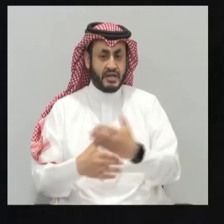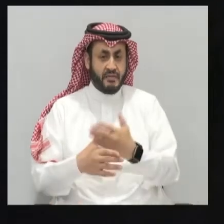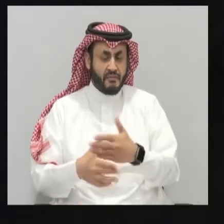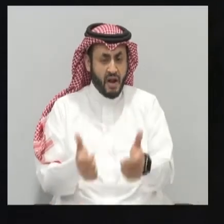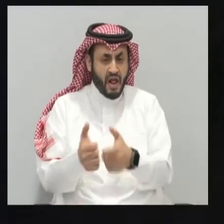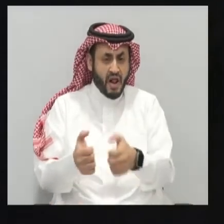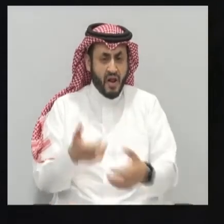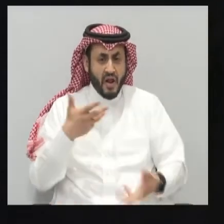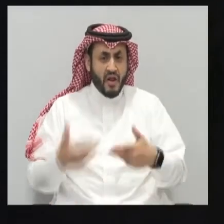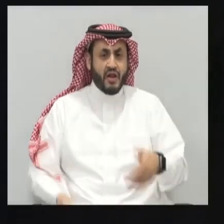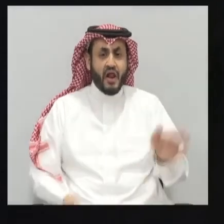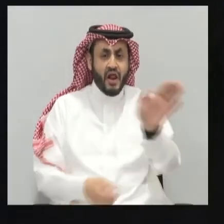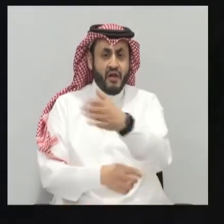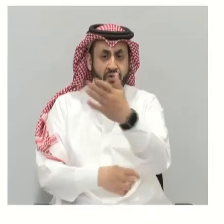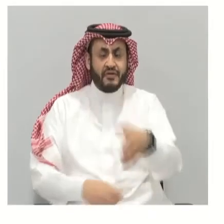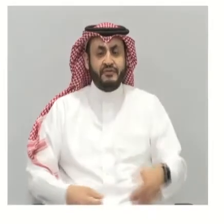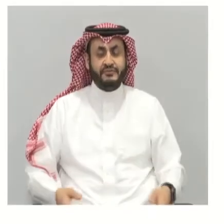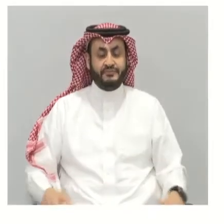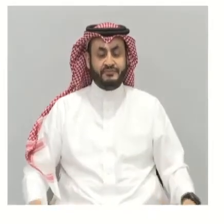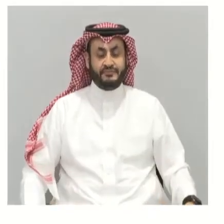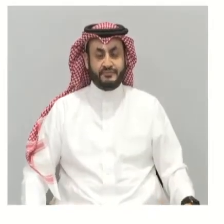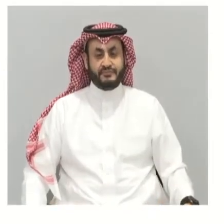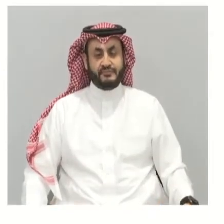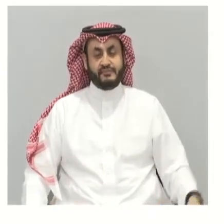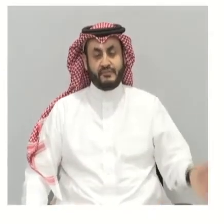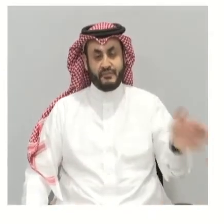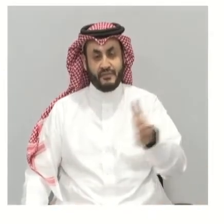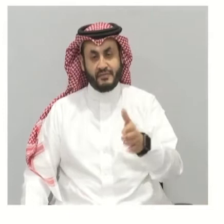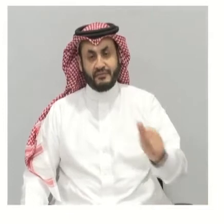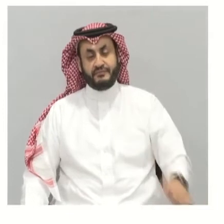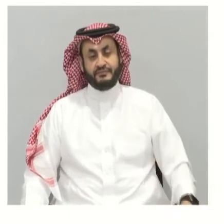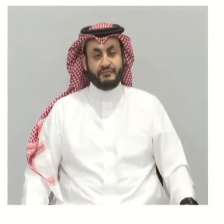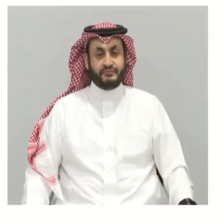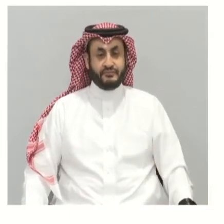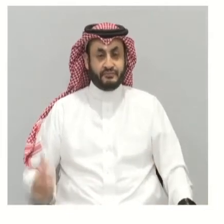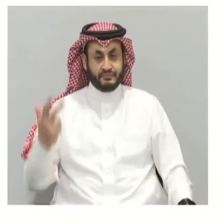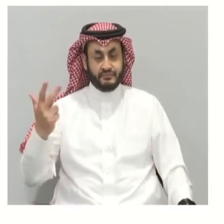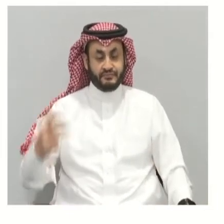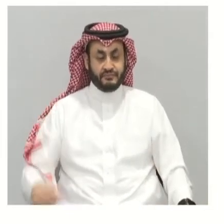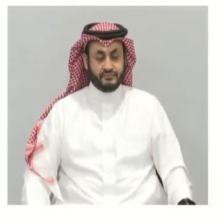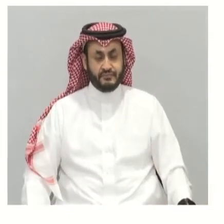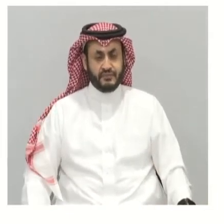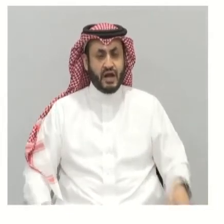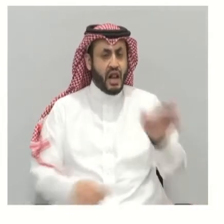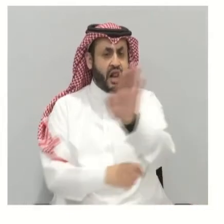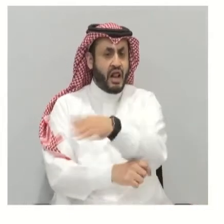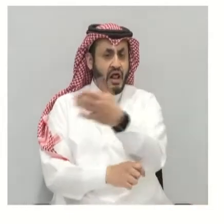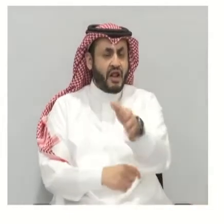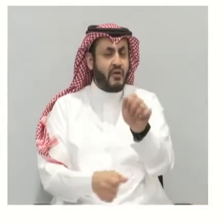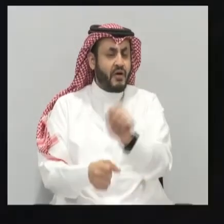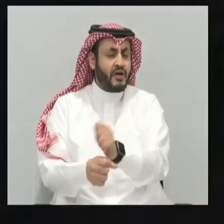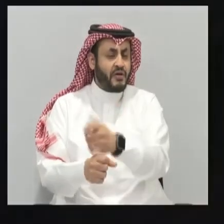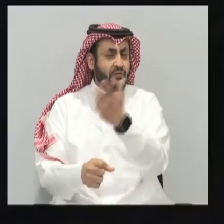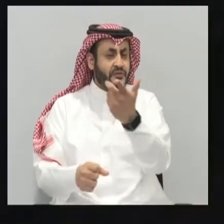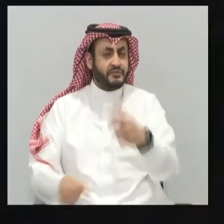shouting and cheering. Now, the next question, what are the fans doing? So